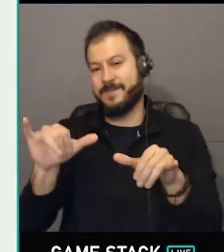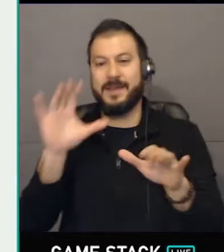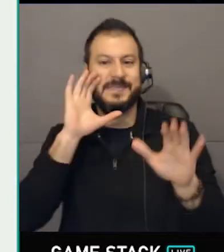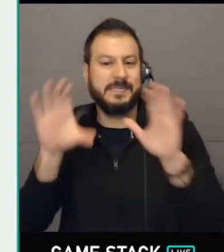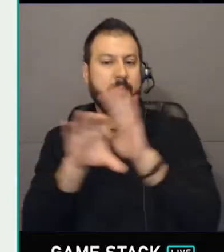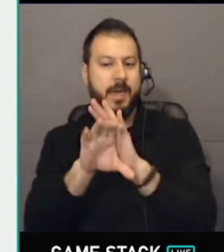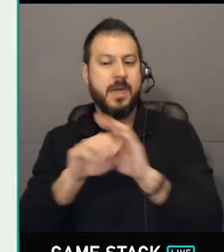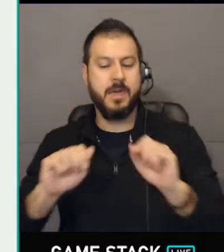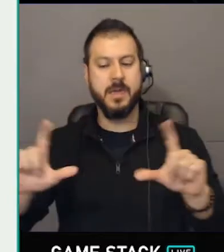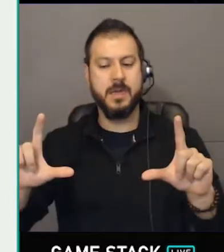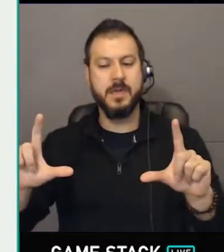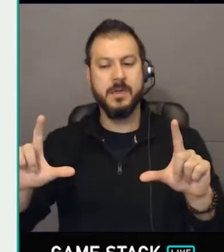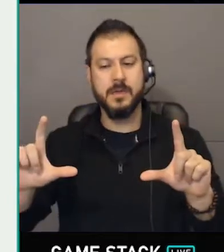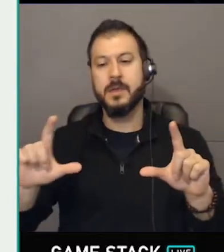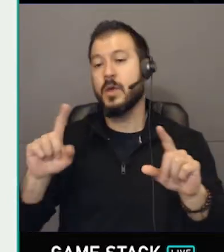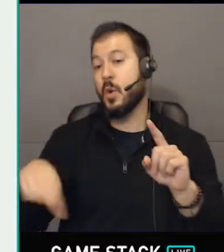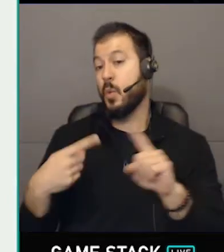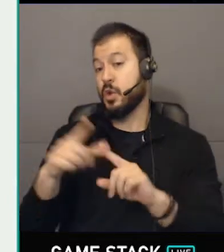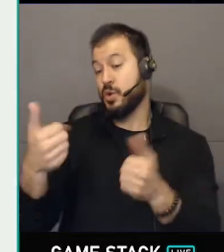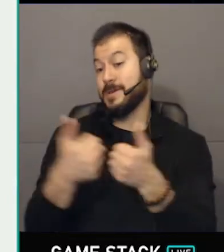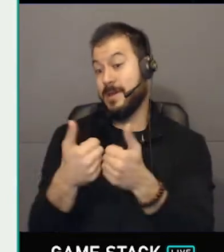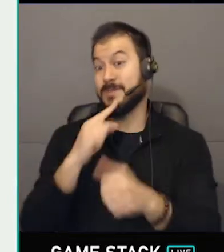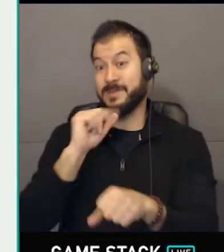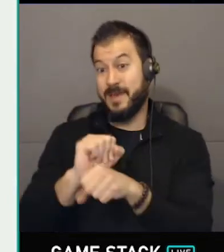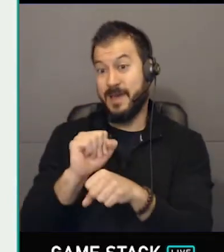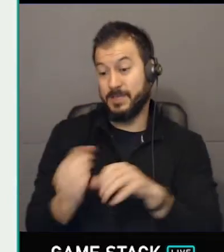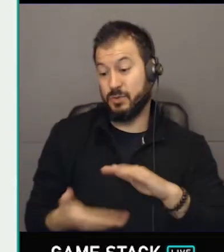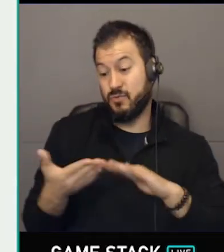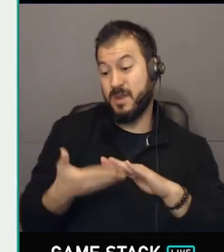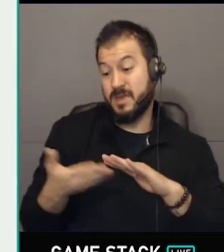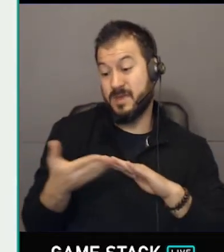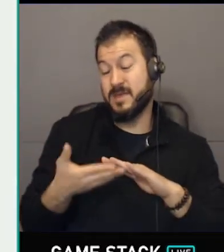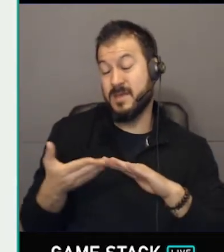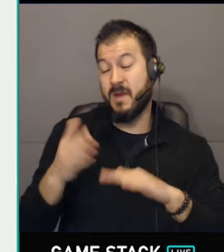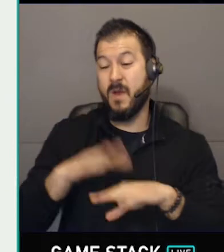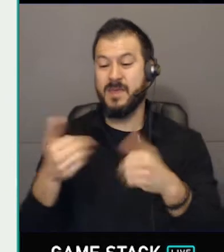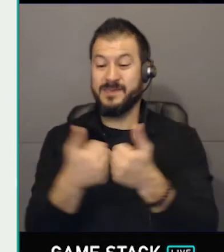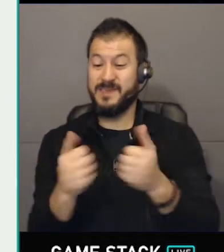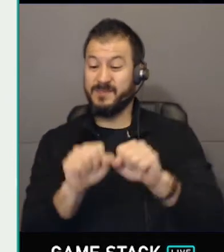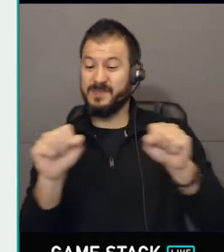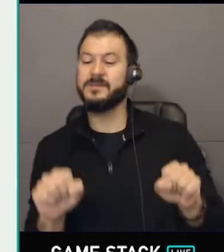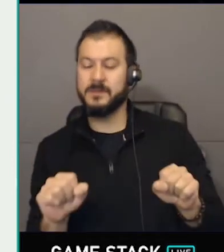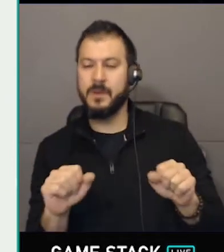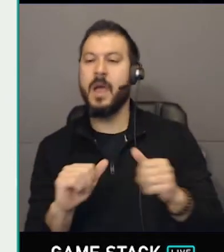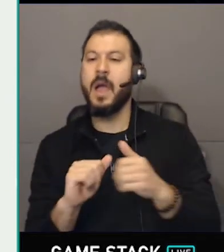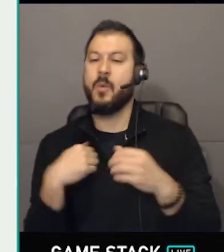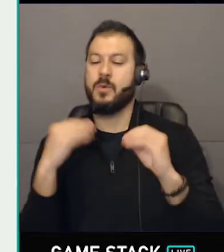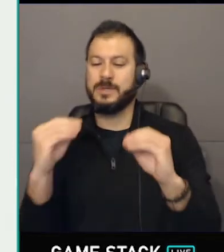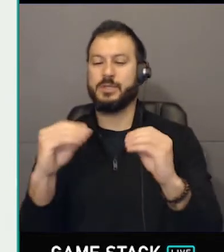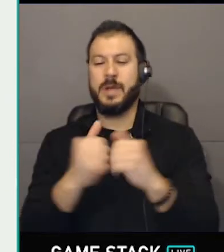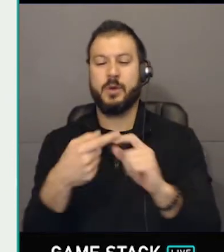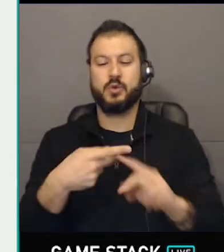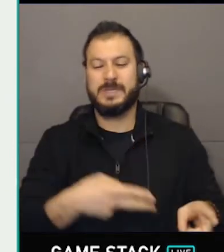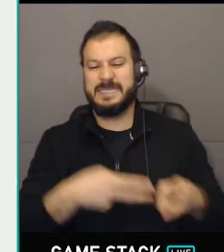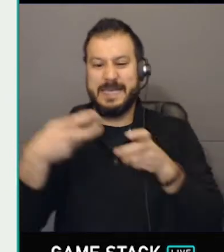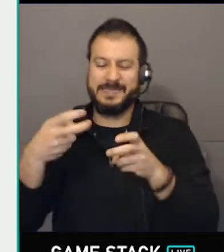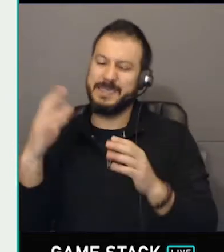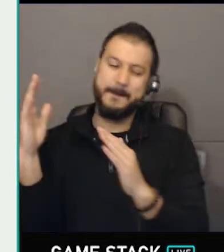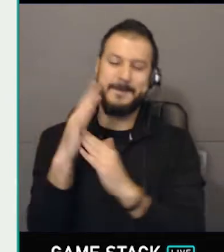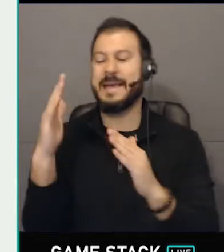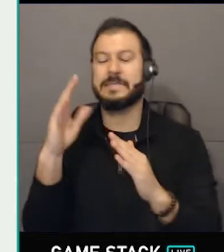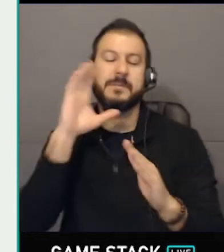When your game is actually running on a gamer's system, we'll teach you how to extract the maximum image quality from their display.